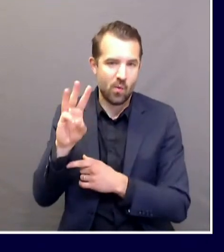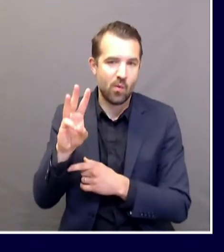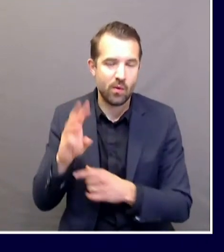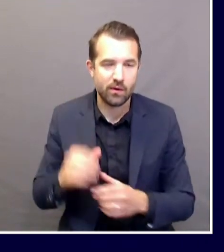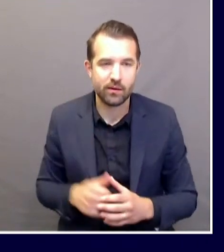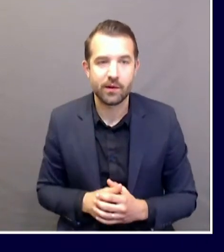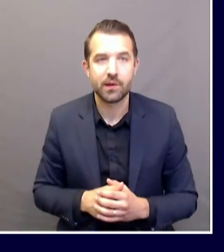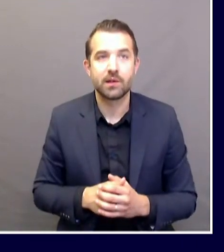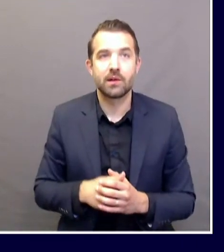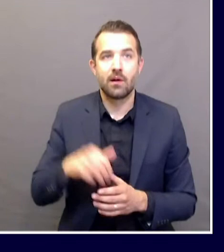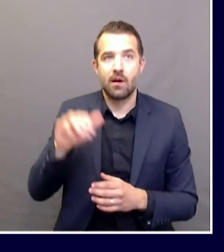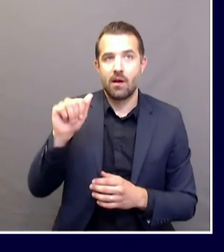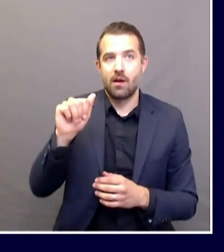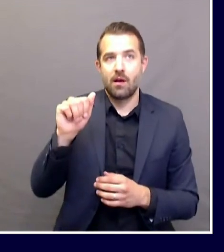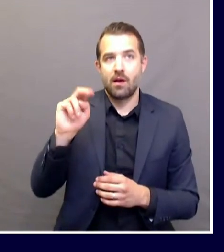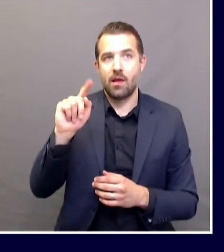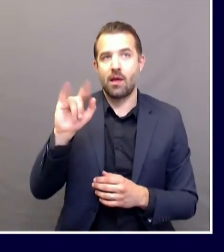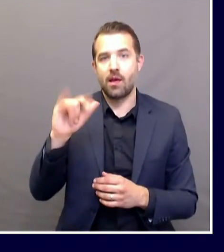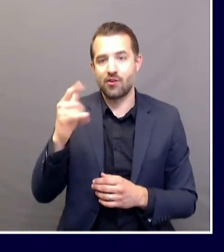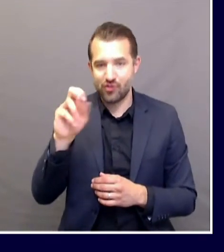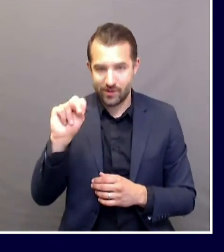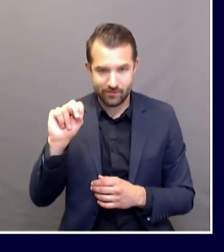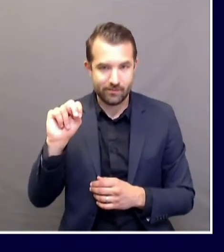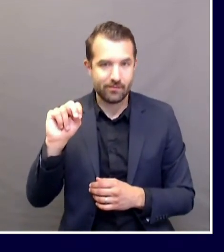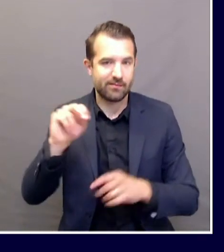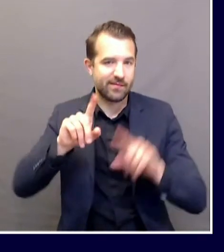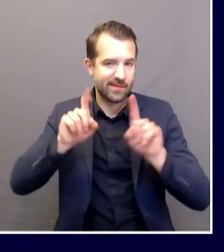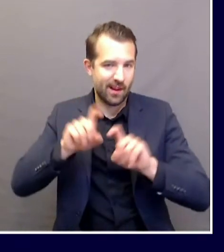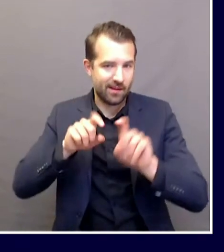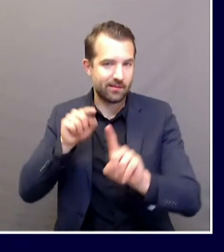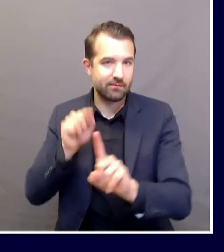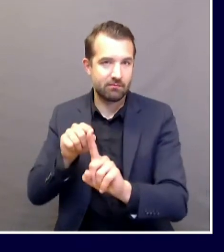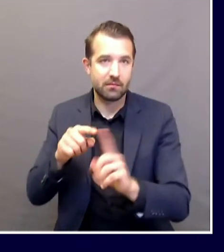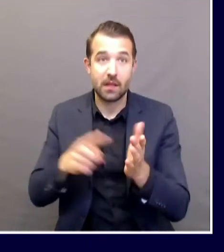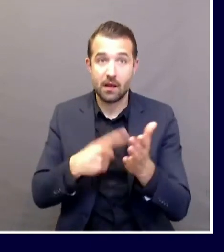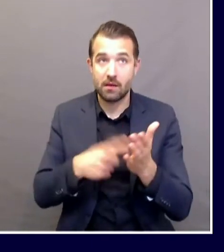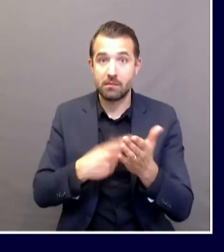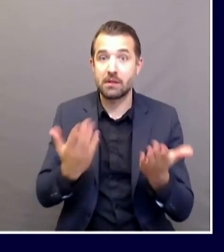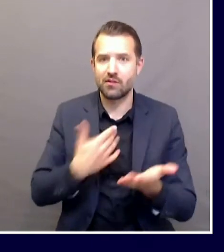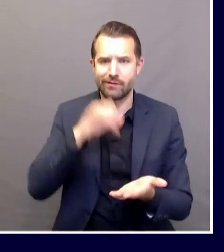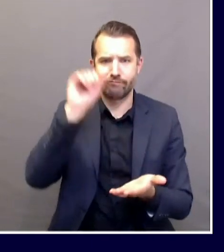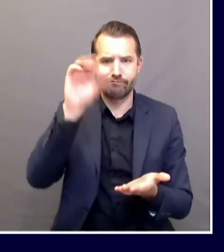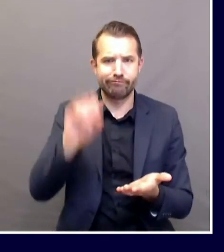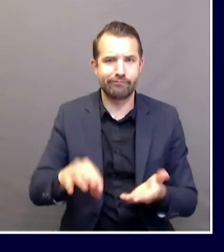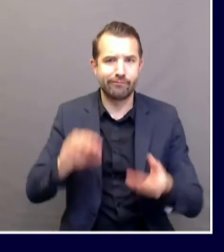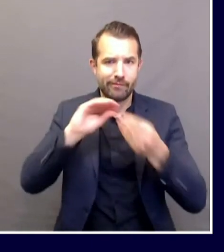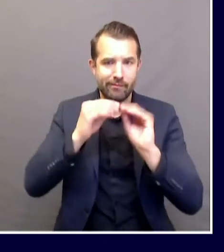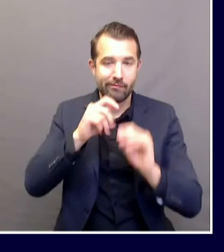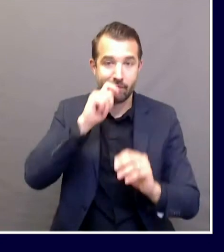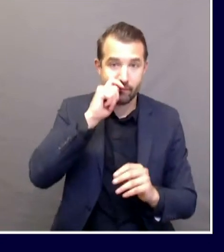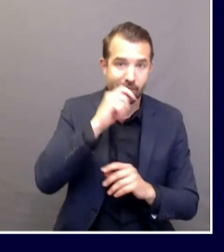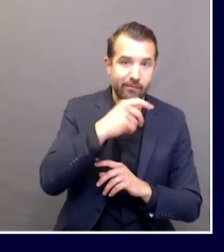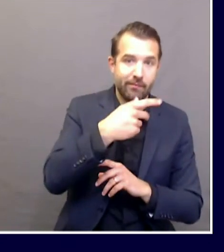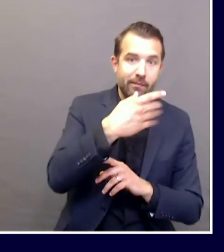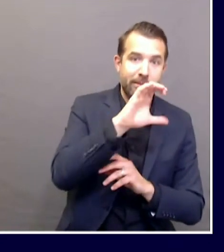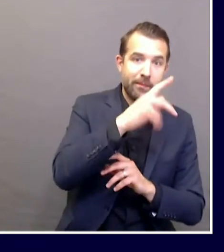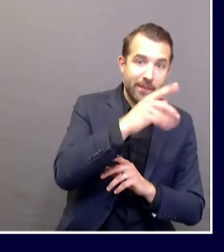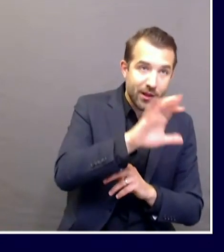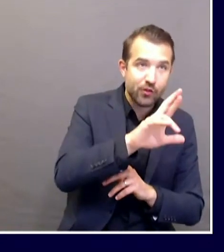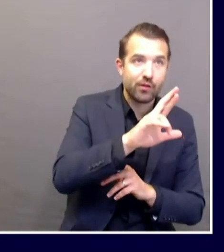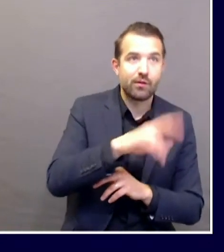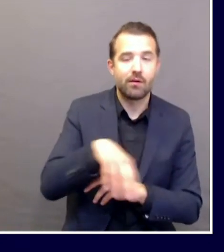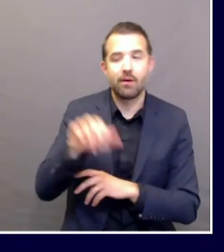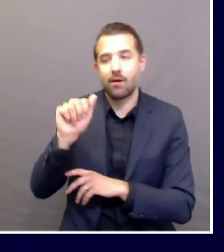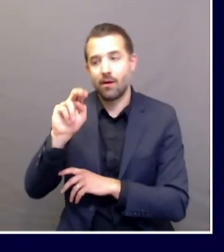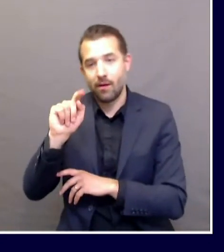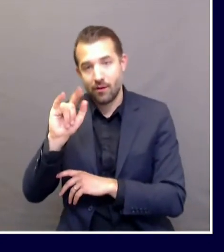antigen test positivity rates here, for example. It's the same test. They've just amended it a little bit with smaller vials of chemicals rather